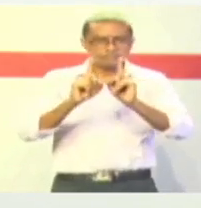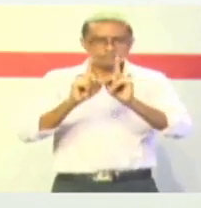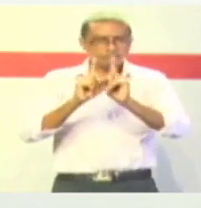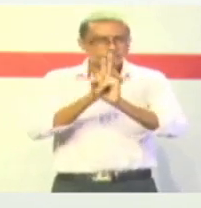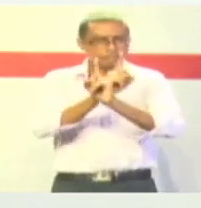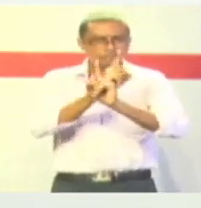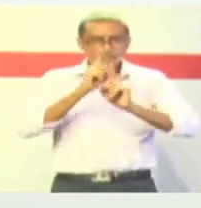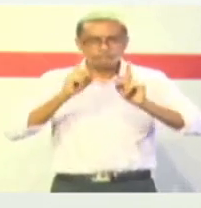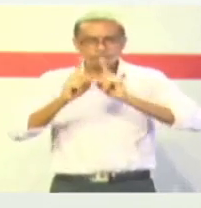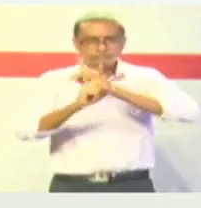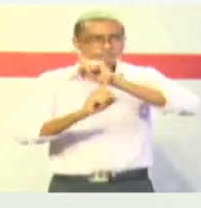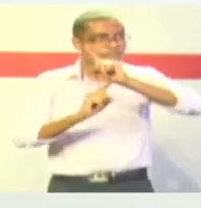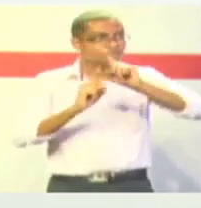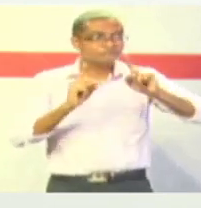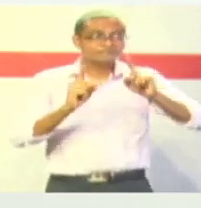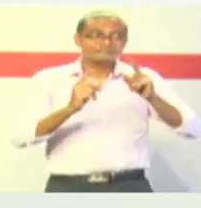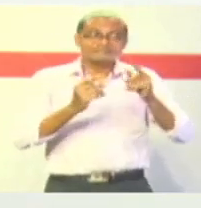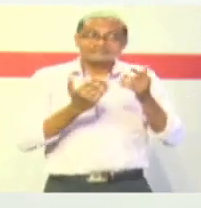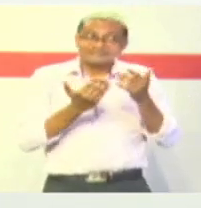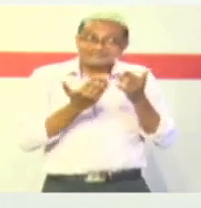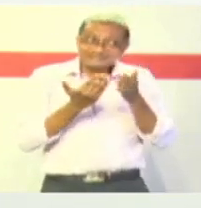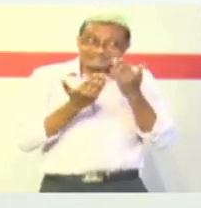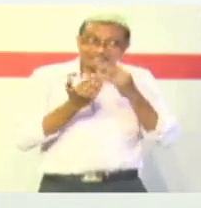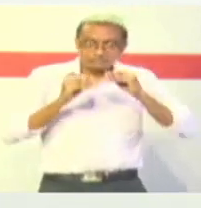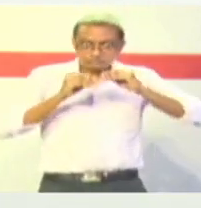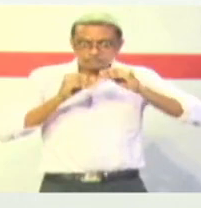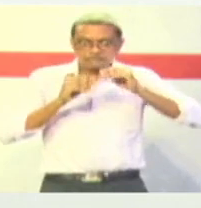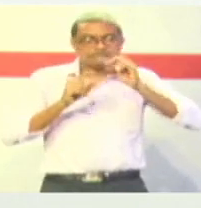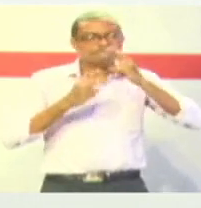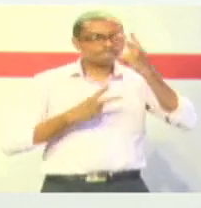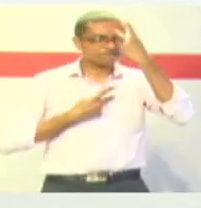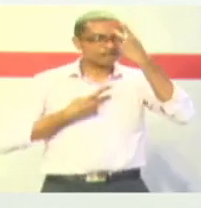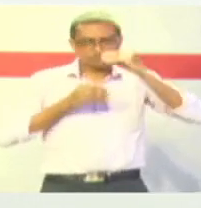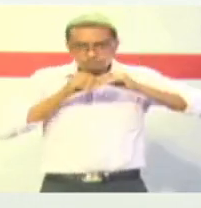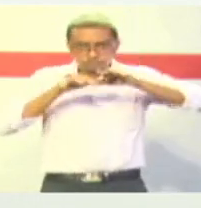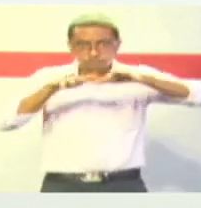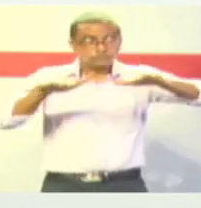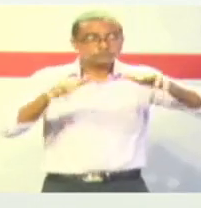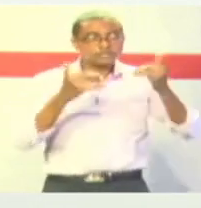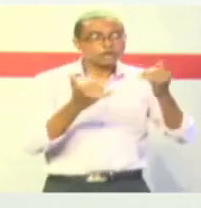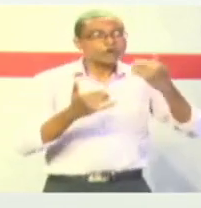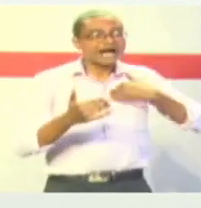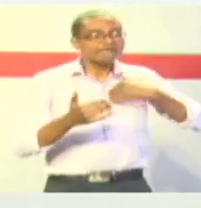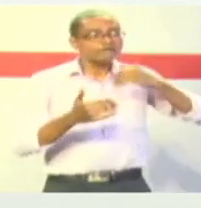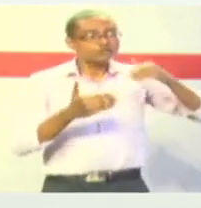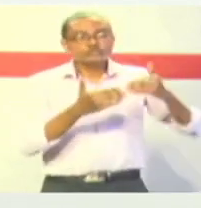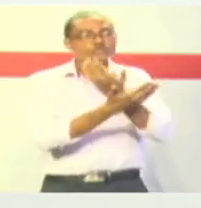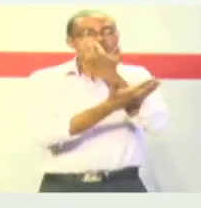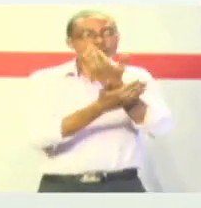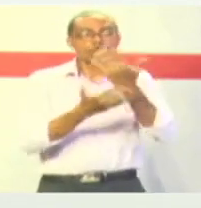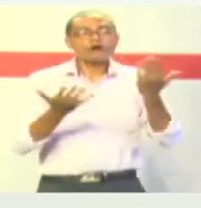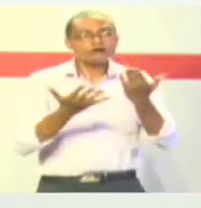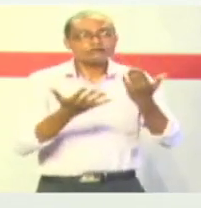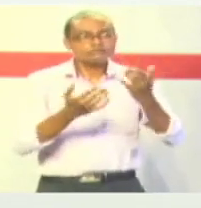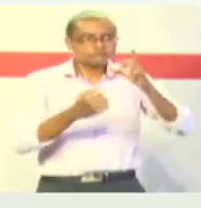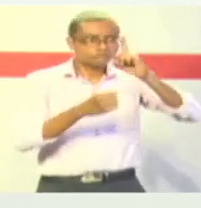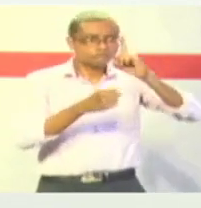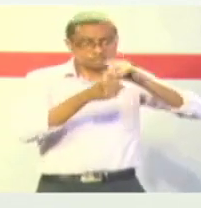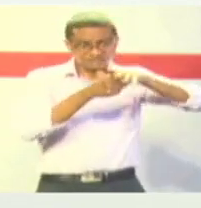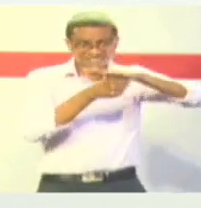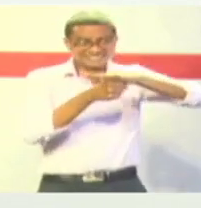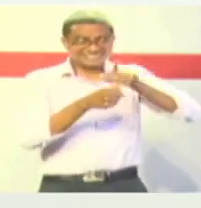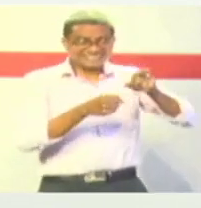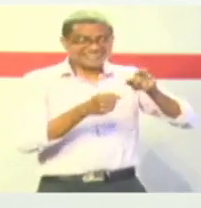The circulating virus in the country is still very prevalent. We have a brand new variant on the scene. We have Delta variant, which is far more